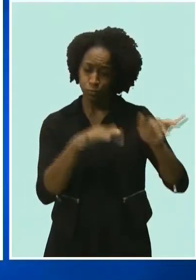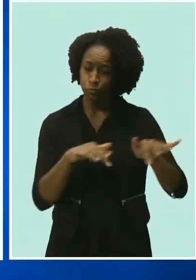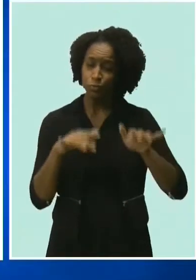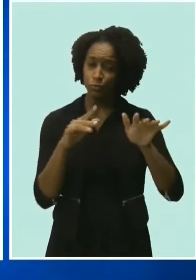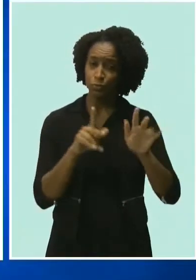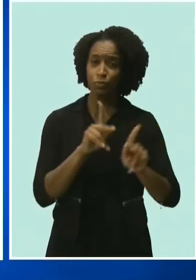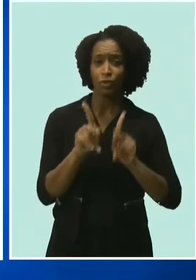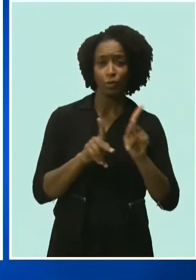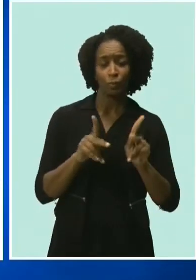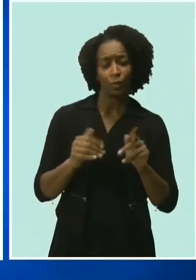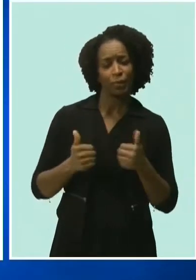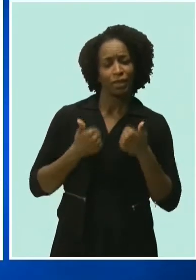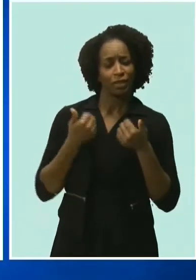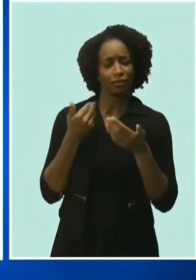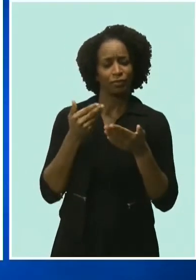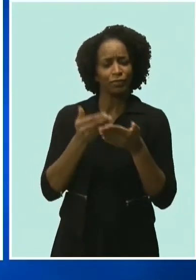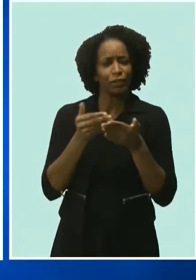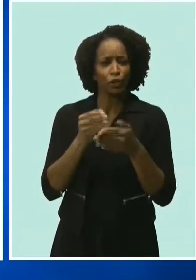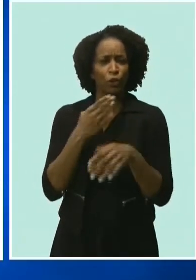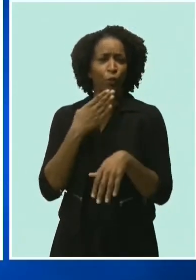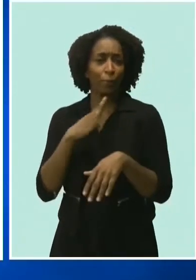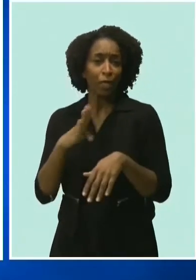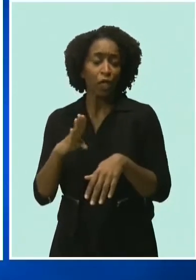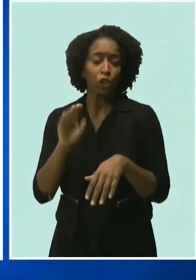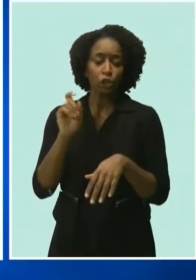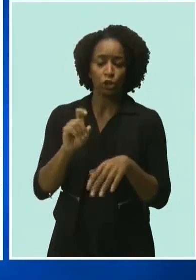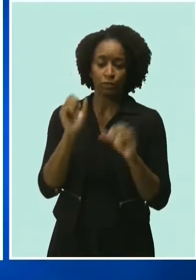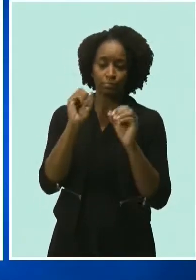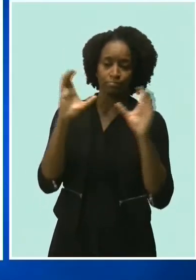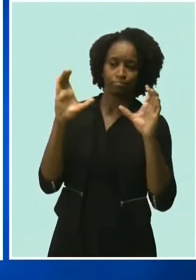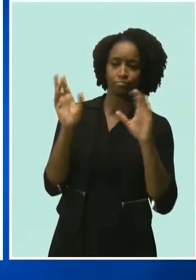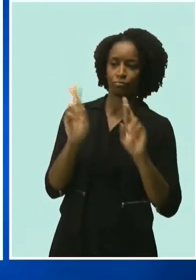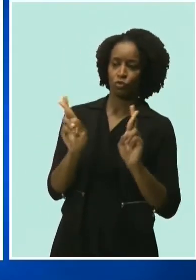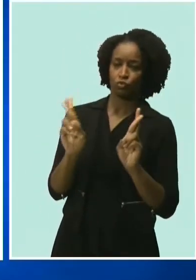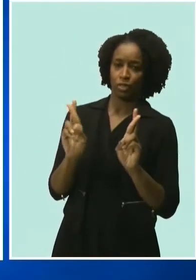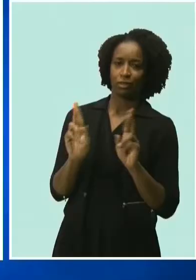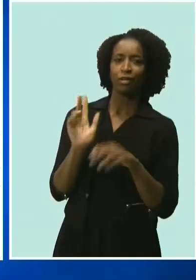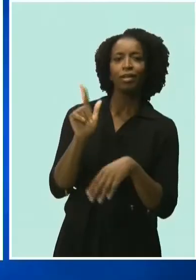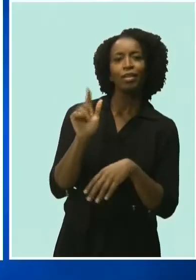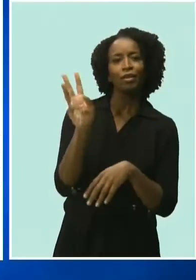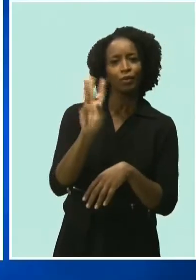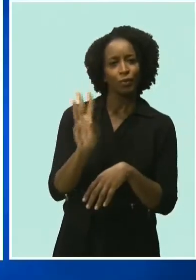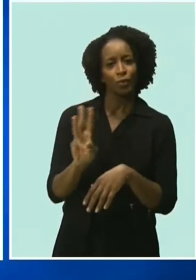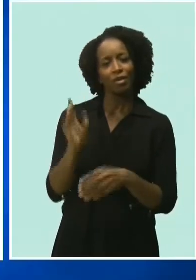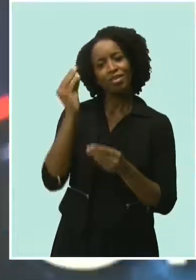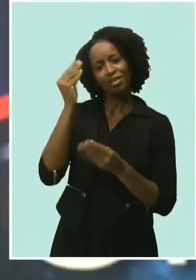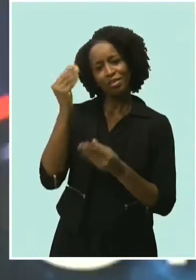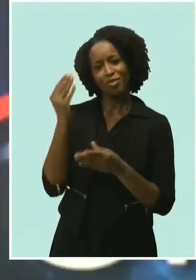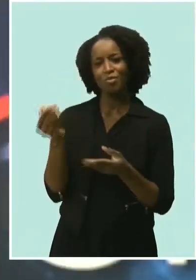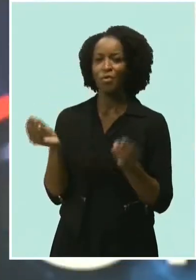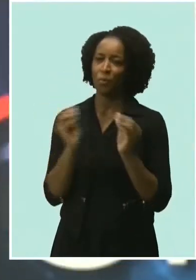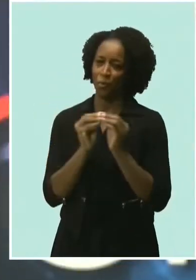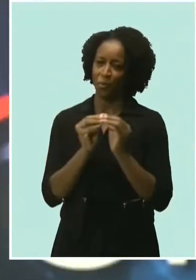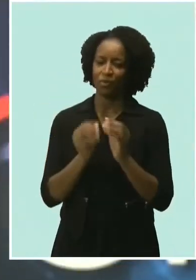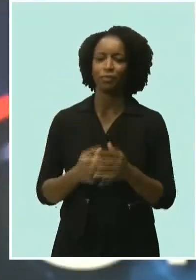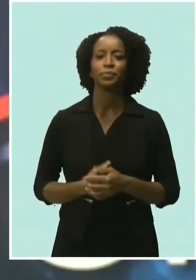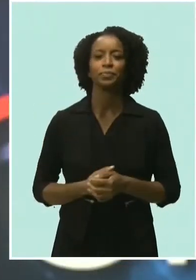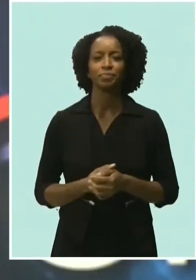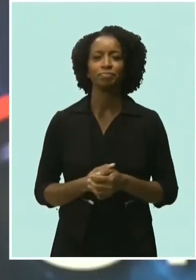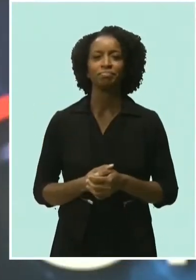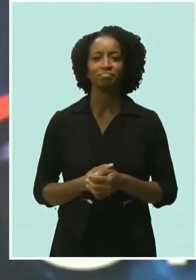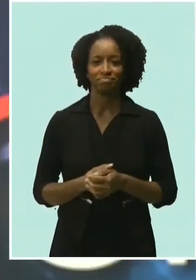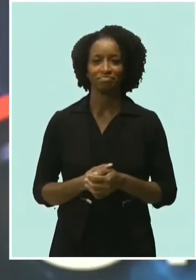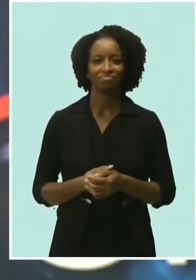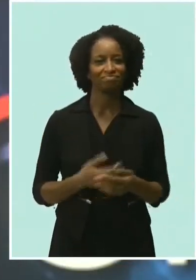to take note of that. And I will certainly have an update later on in the news. Shane? Thank you so much,